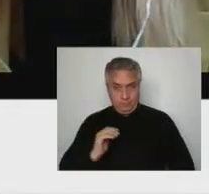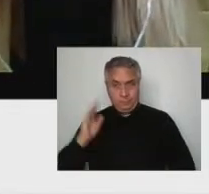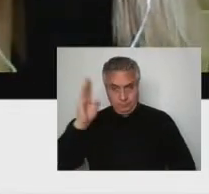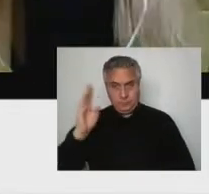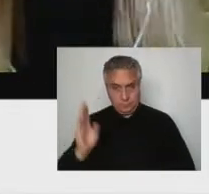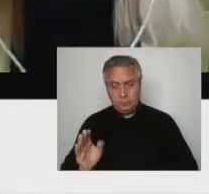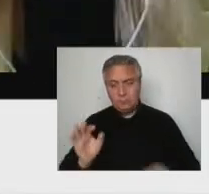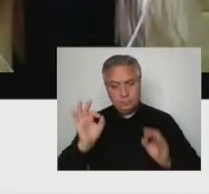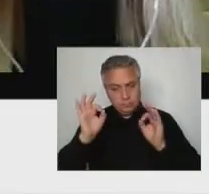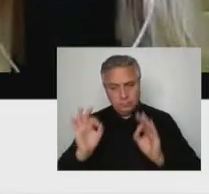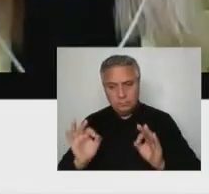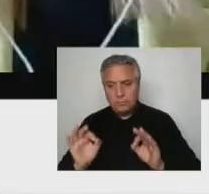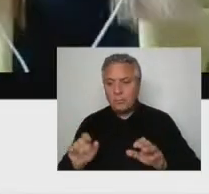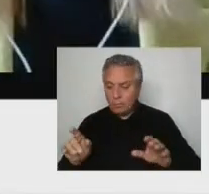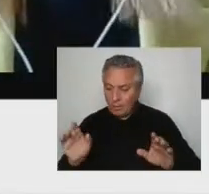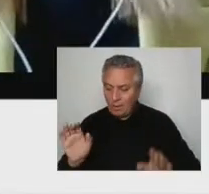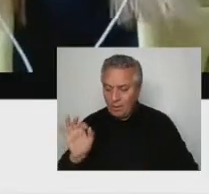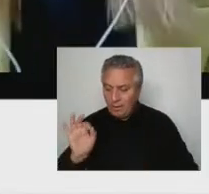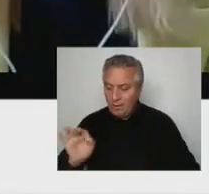Brazil, specifically,